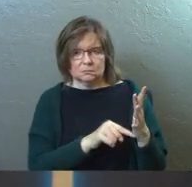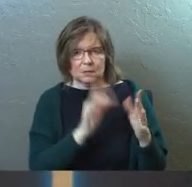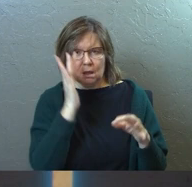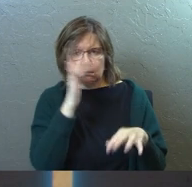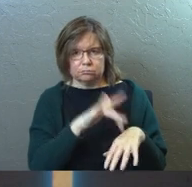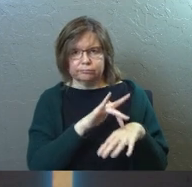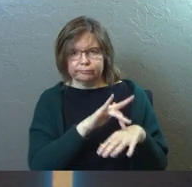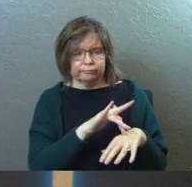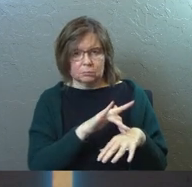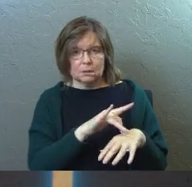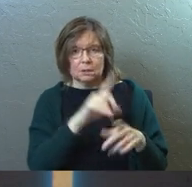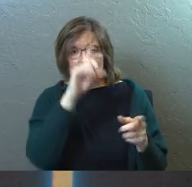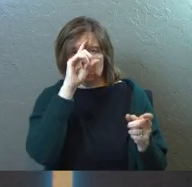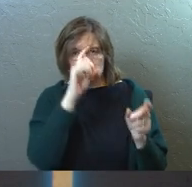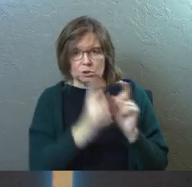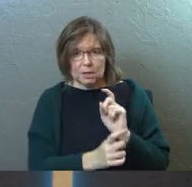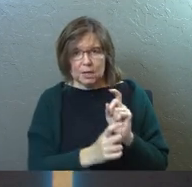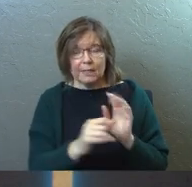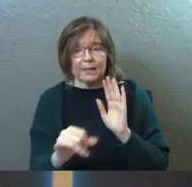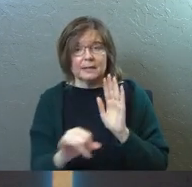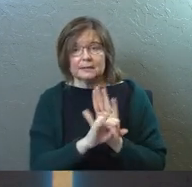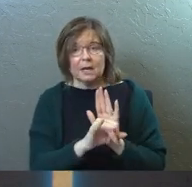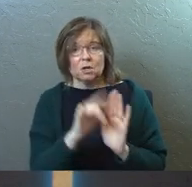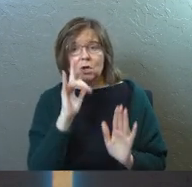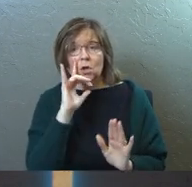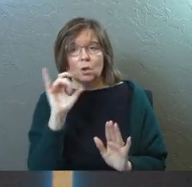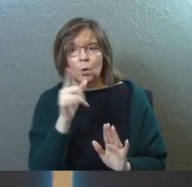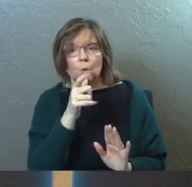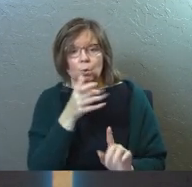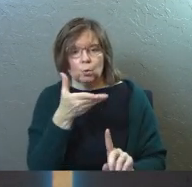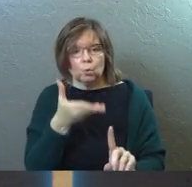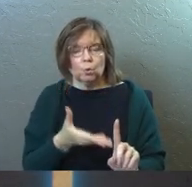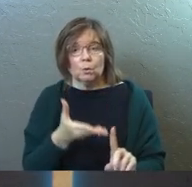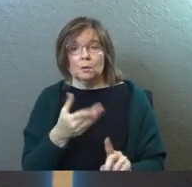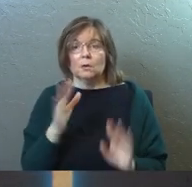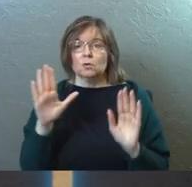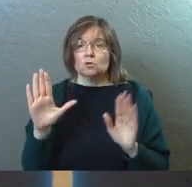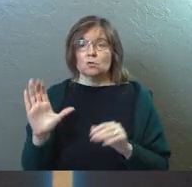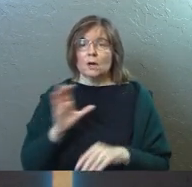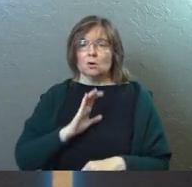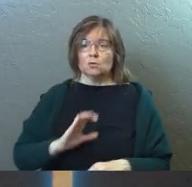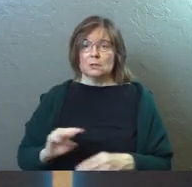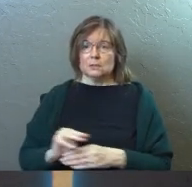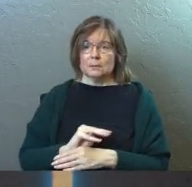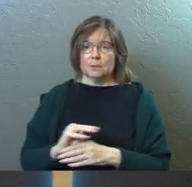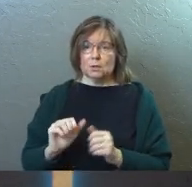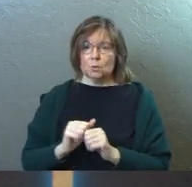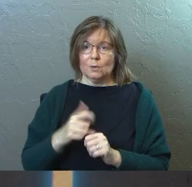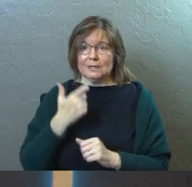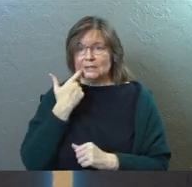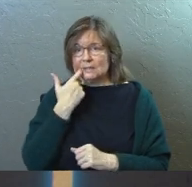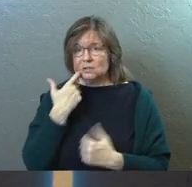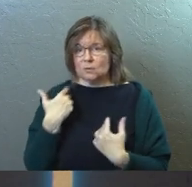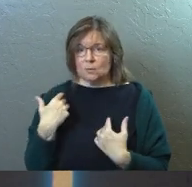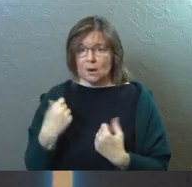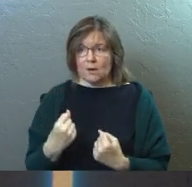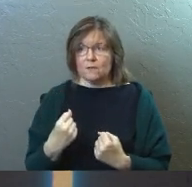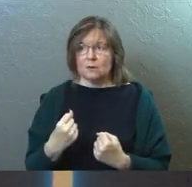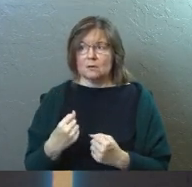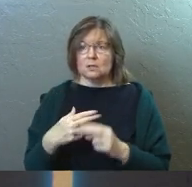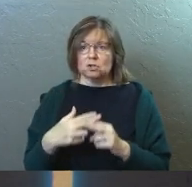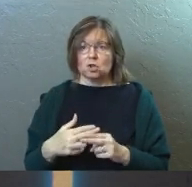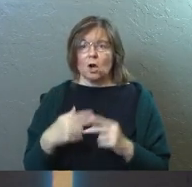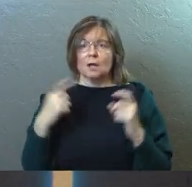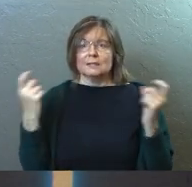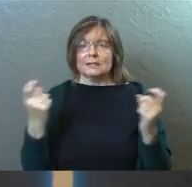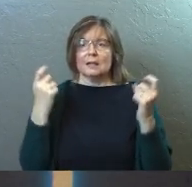again. Change a sense of what their identity is. There's a great Christian ministry that works in addiction and recovery. It's